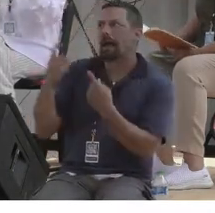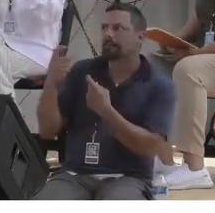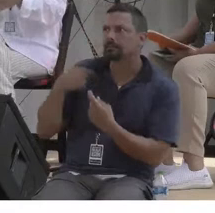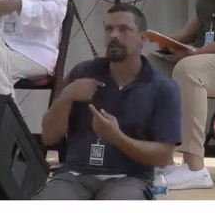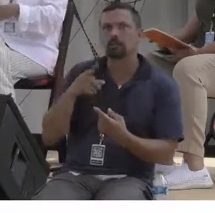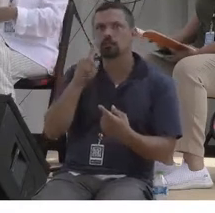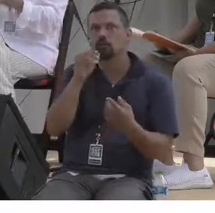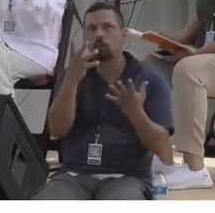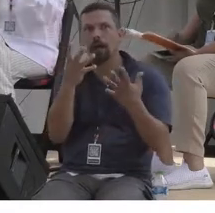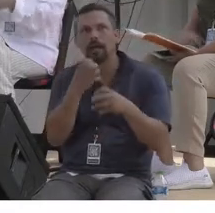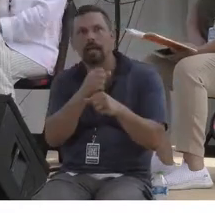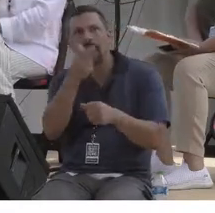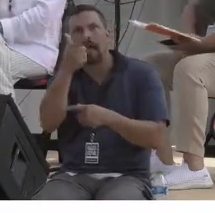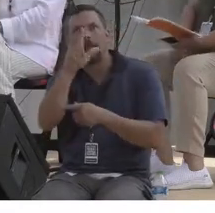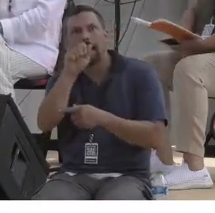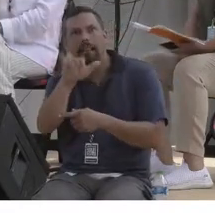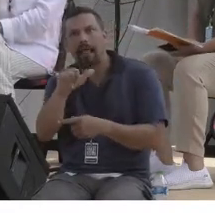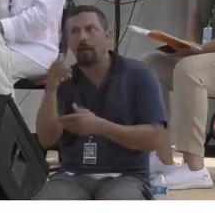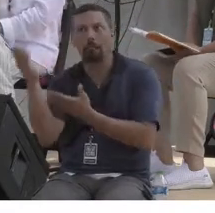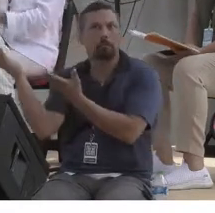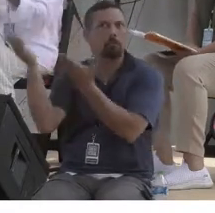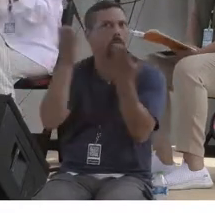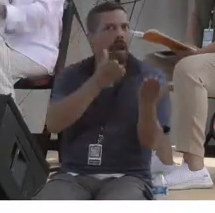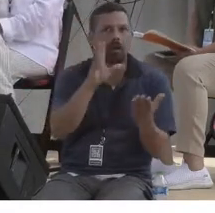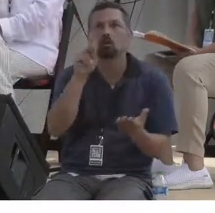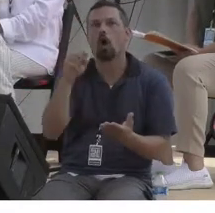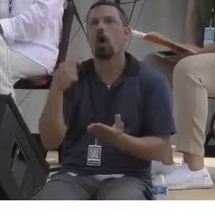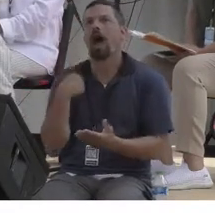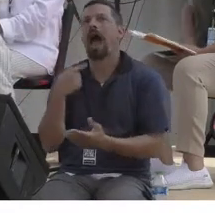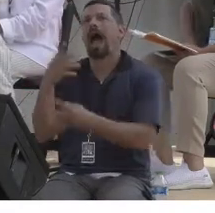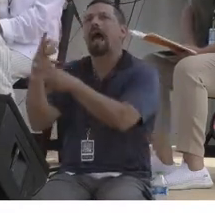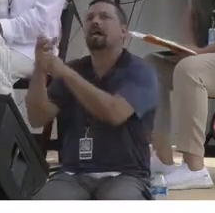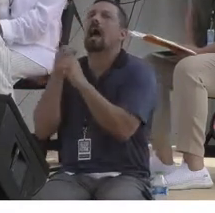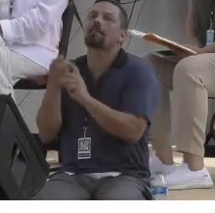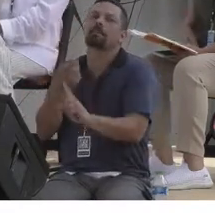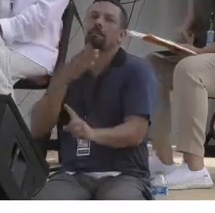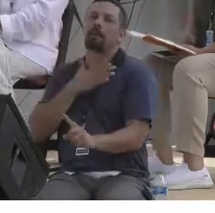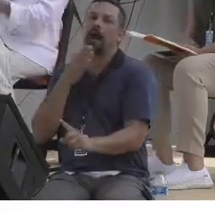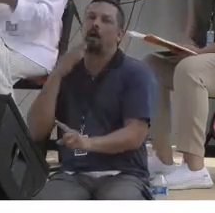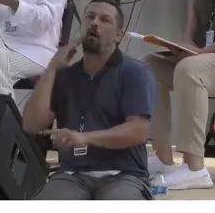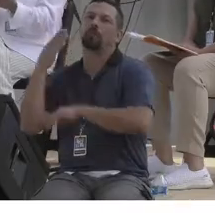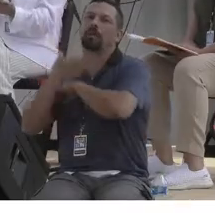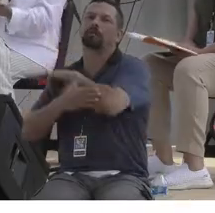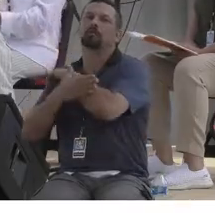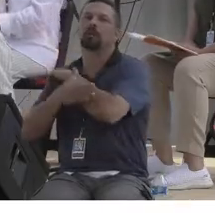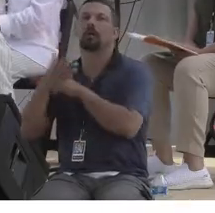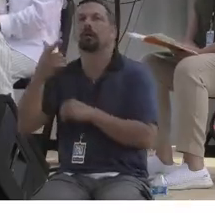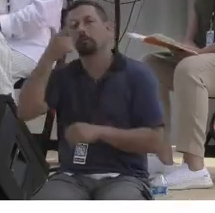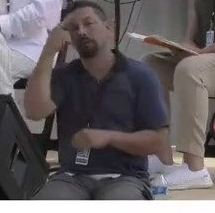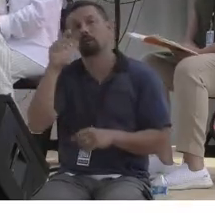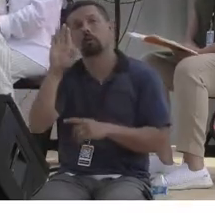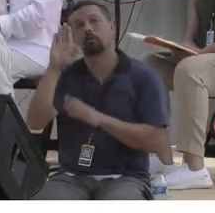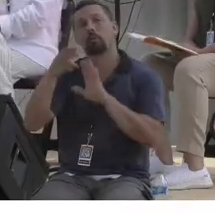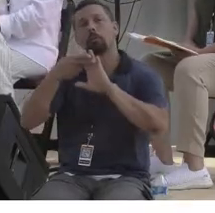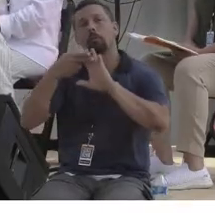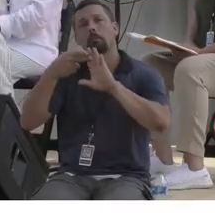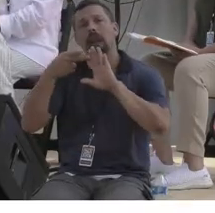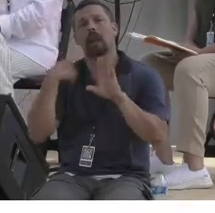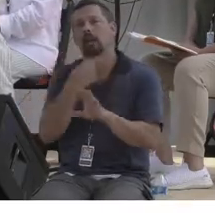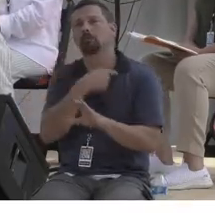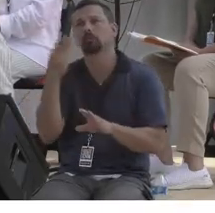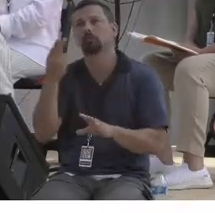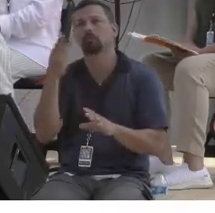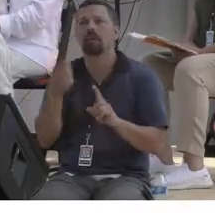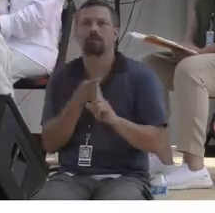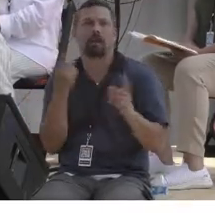want to get the clay and glazes with you? I'm like, no, because I source it from there. Because the brand I use is Amaco, and it's